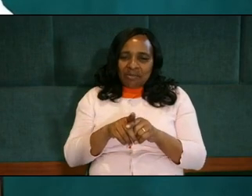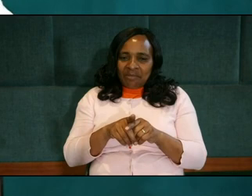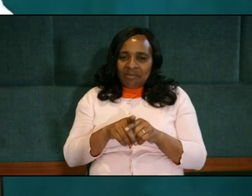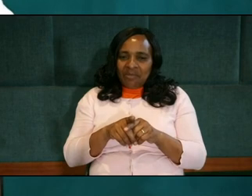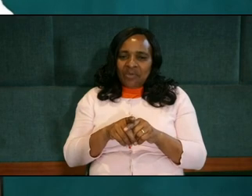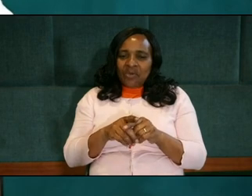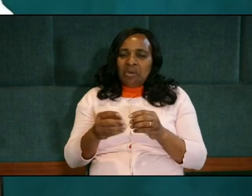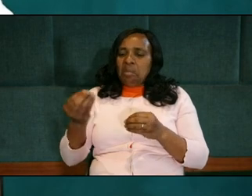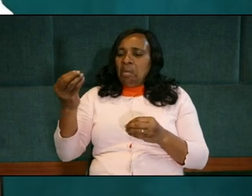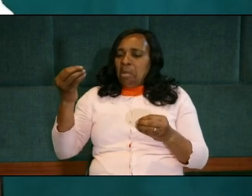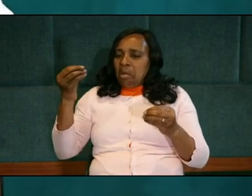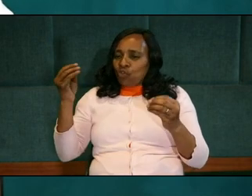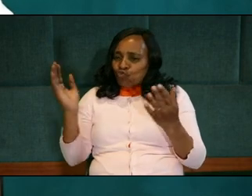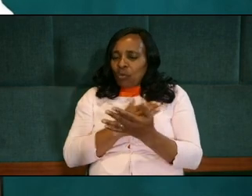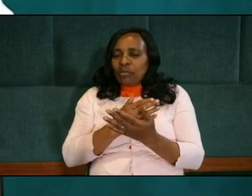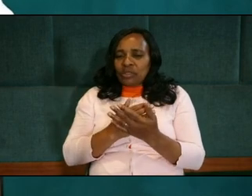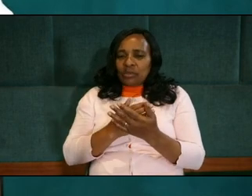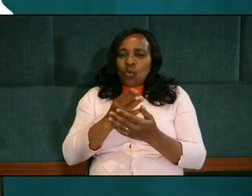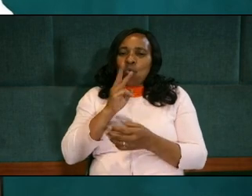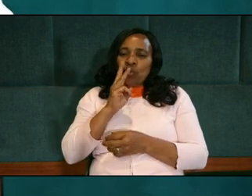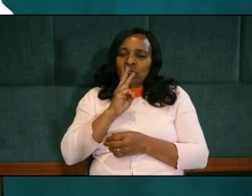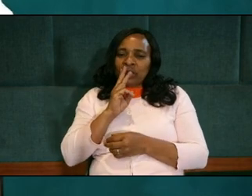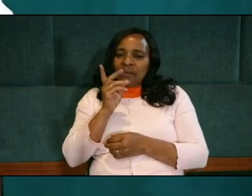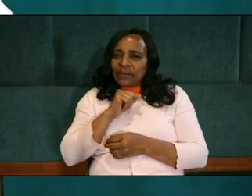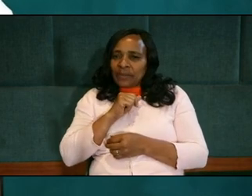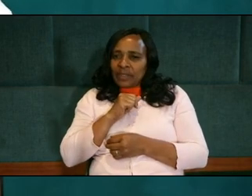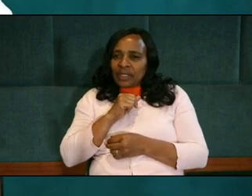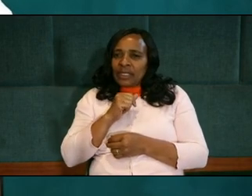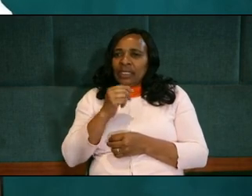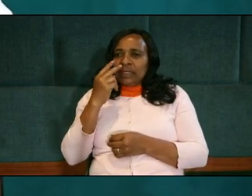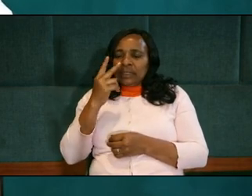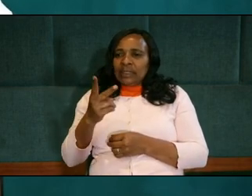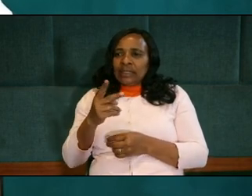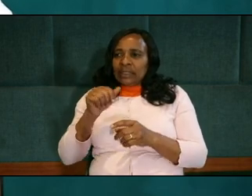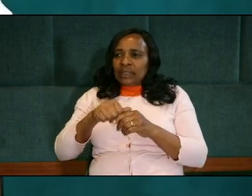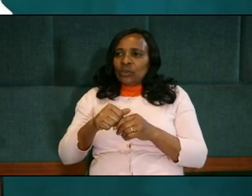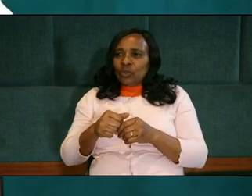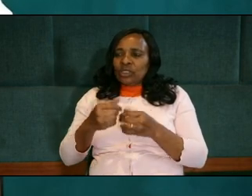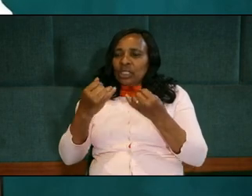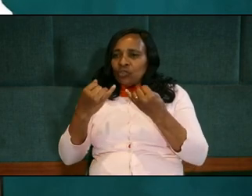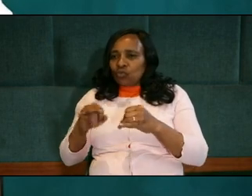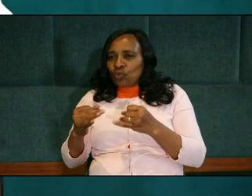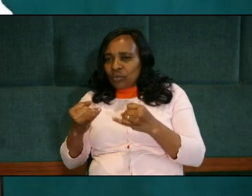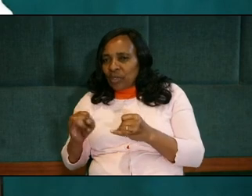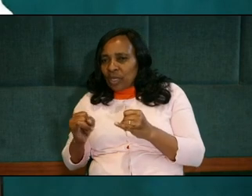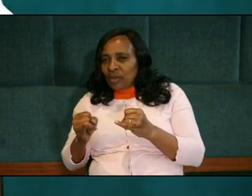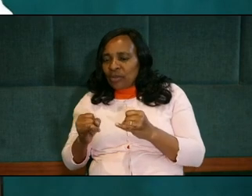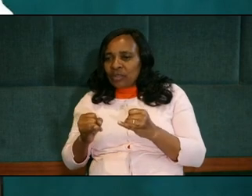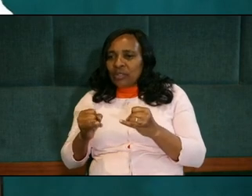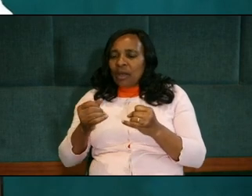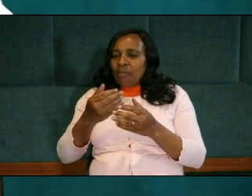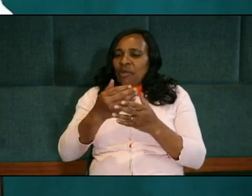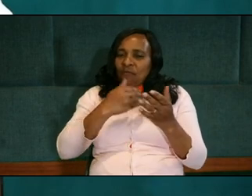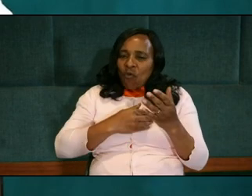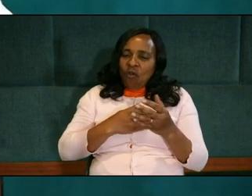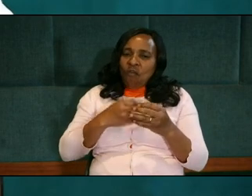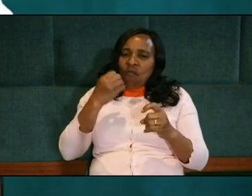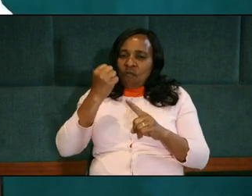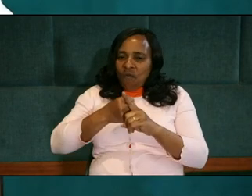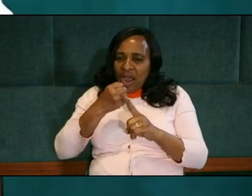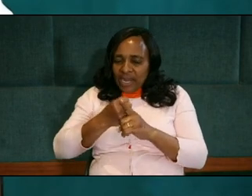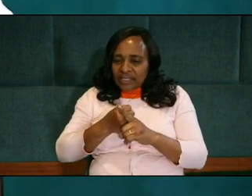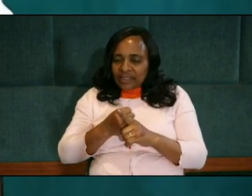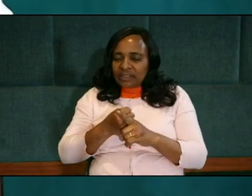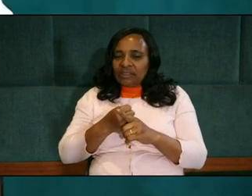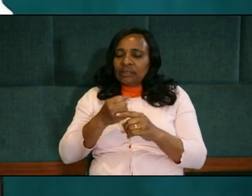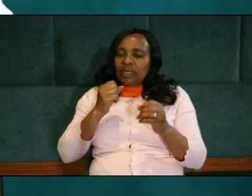get swallowed up by the waters. And we see that that was the temptation that David was given. Before he went to fight, he was offered Saul's armor,